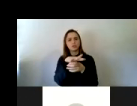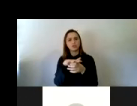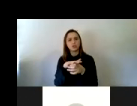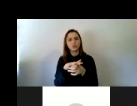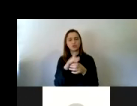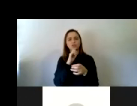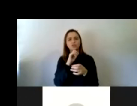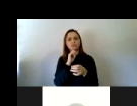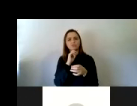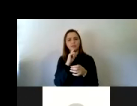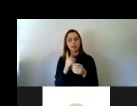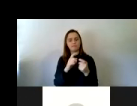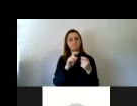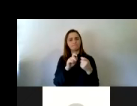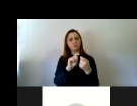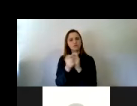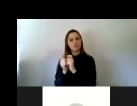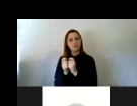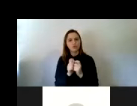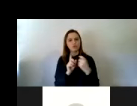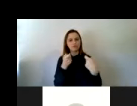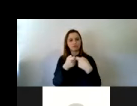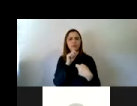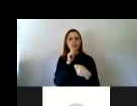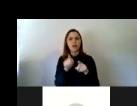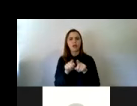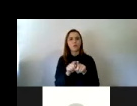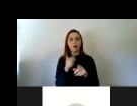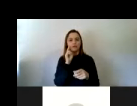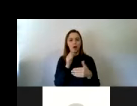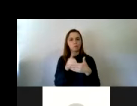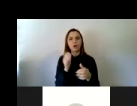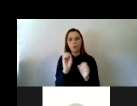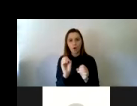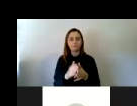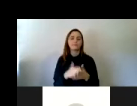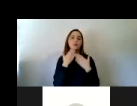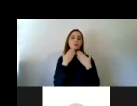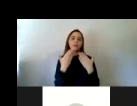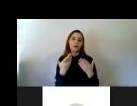emerge. Thank you very much for your kind attention.